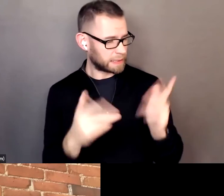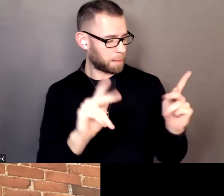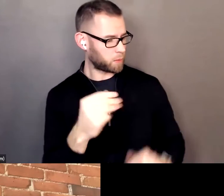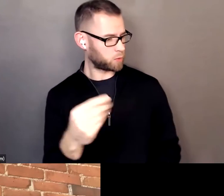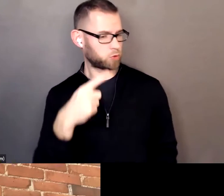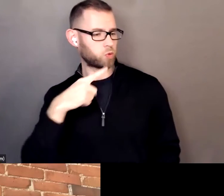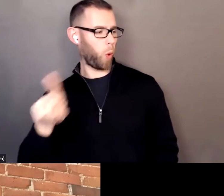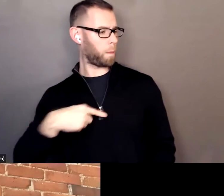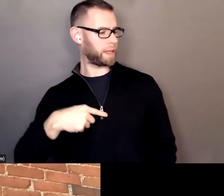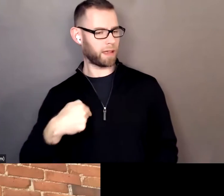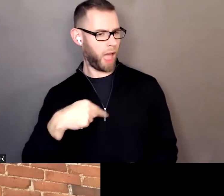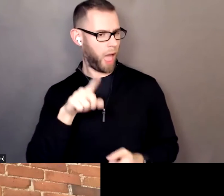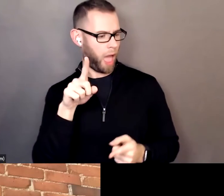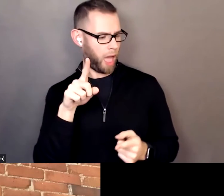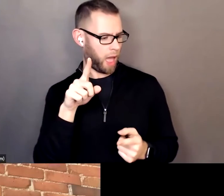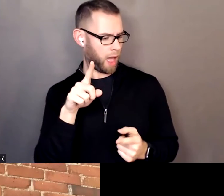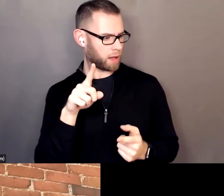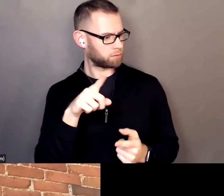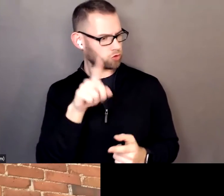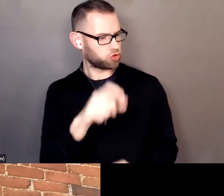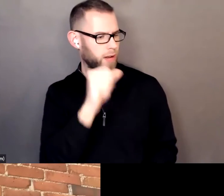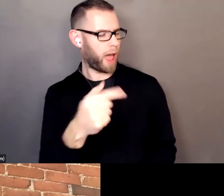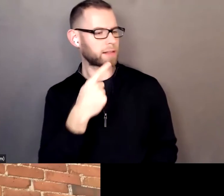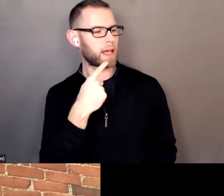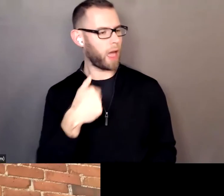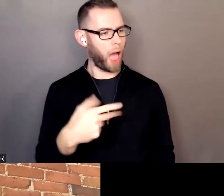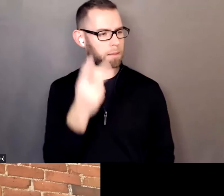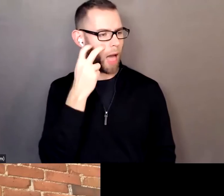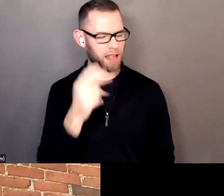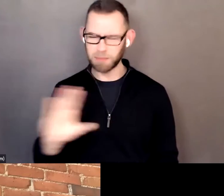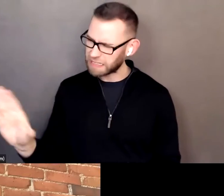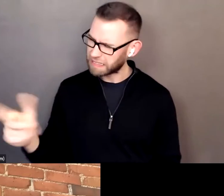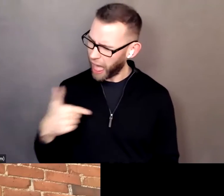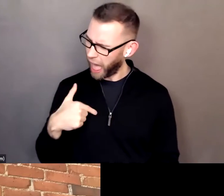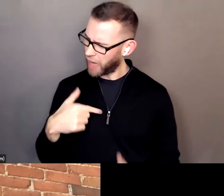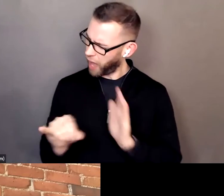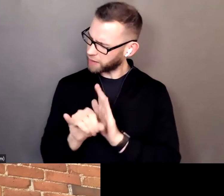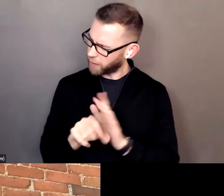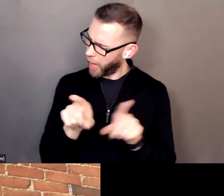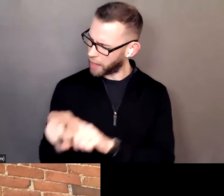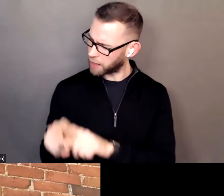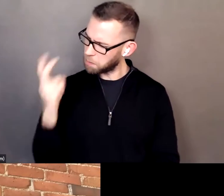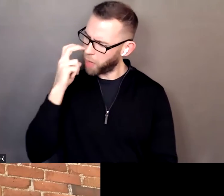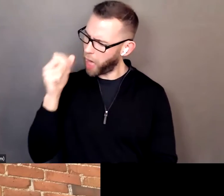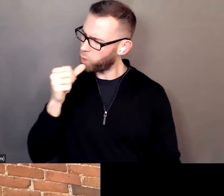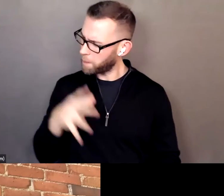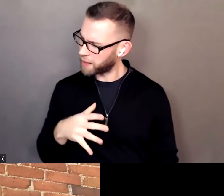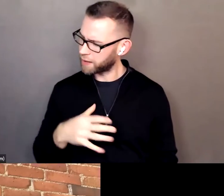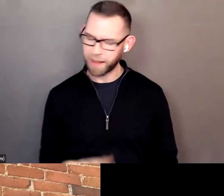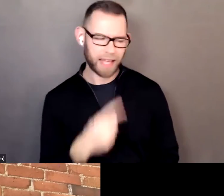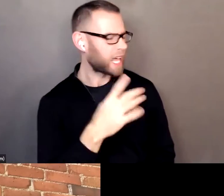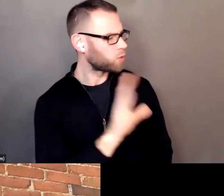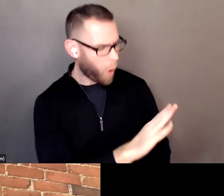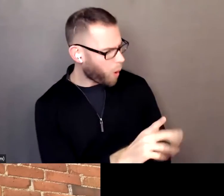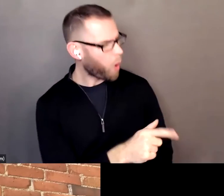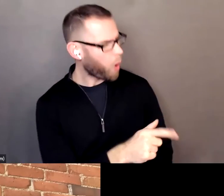I personally identify myself as a blind woman. And I've been told, Right. no, you should be considered a person with blindness. No, like I